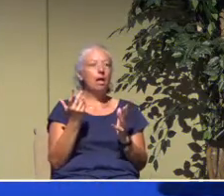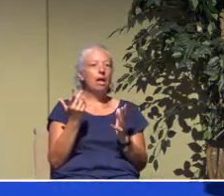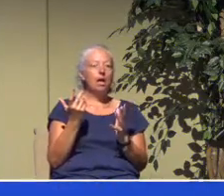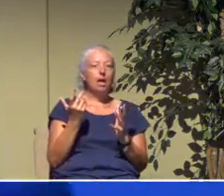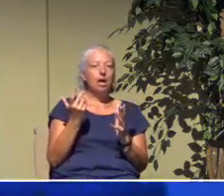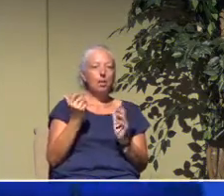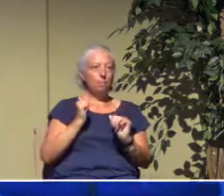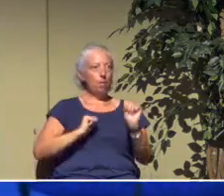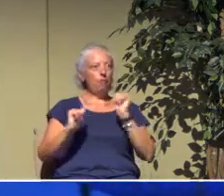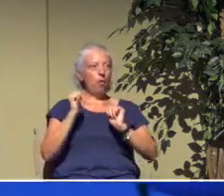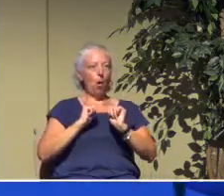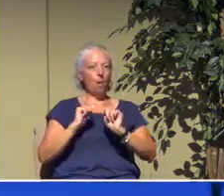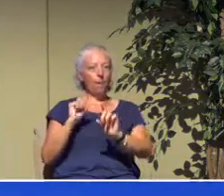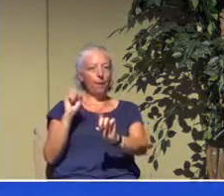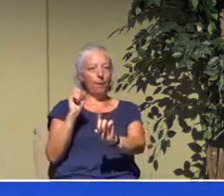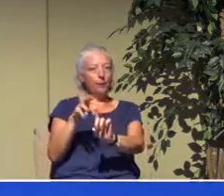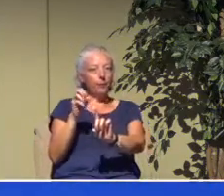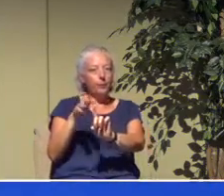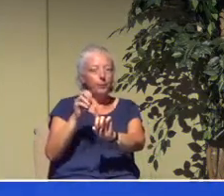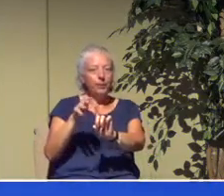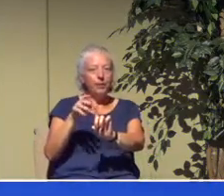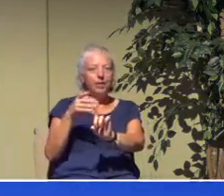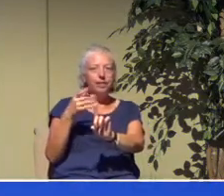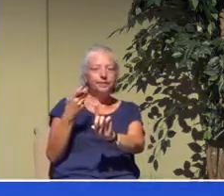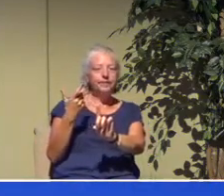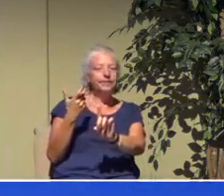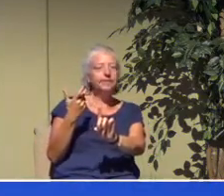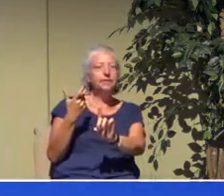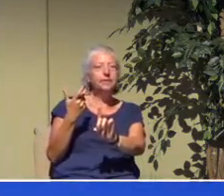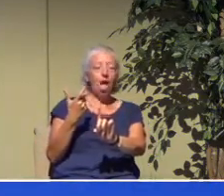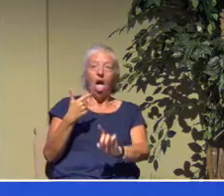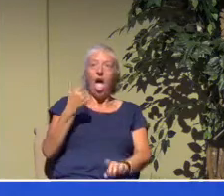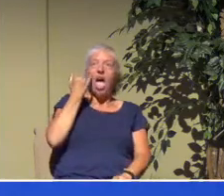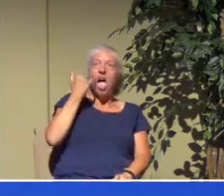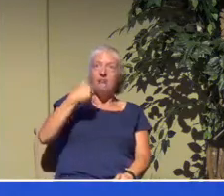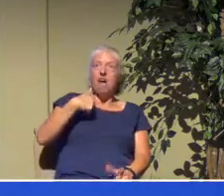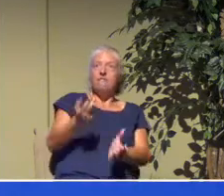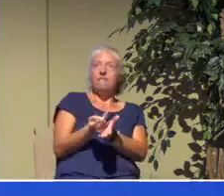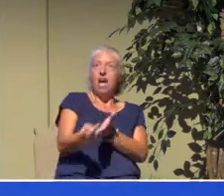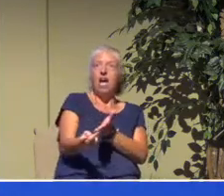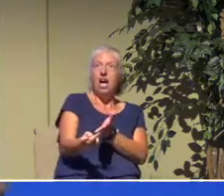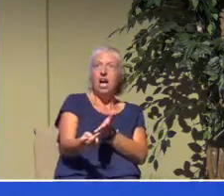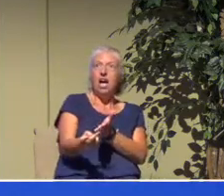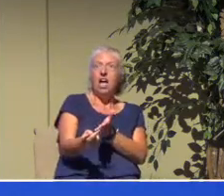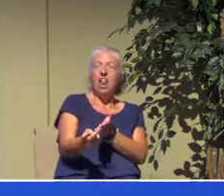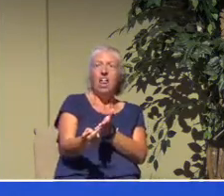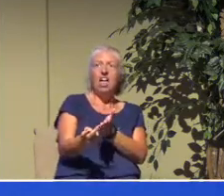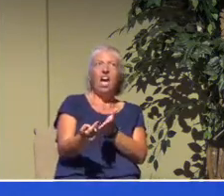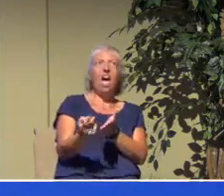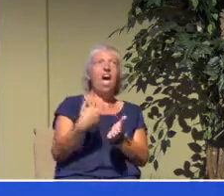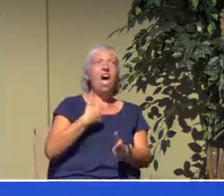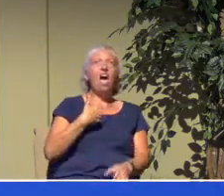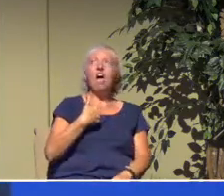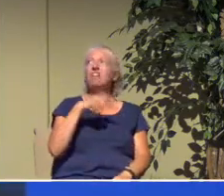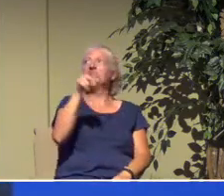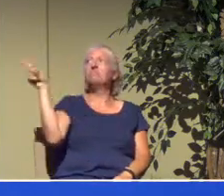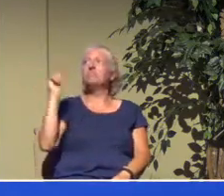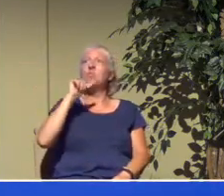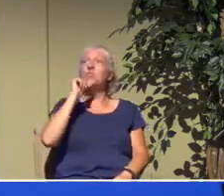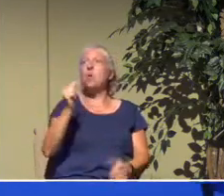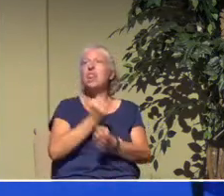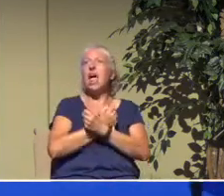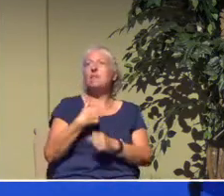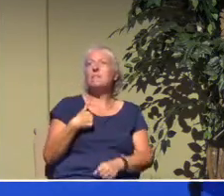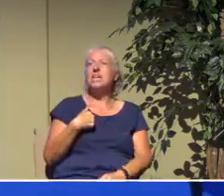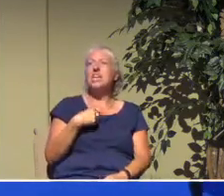that if I fail in a task, then I fail in life. I won't be loved. I won't be valued